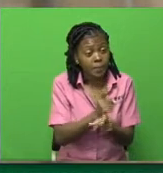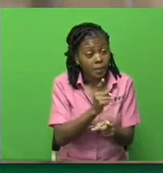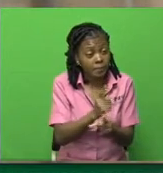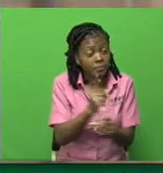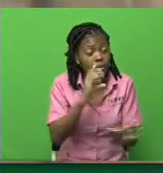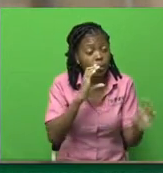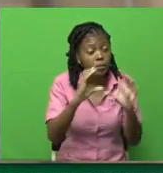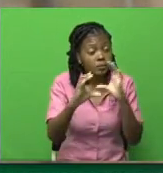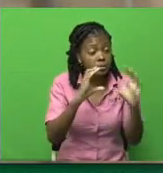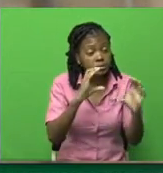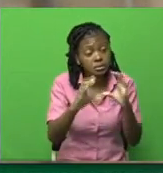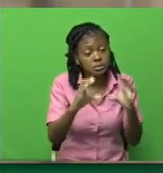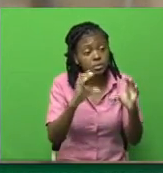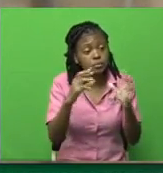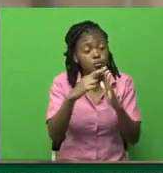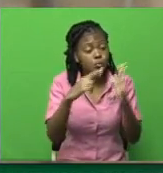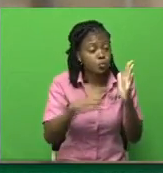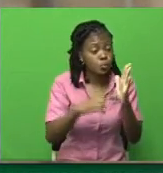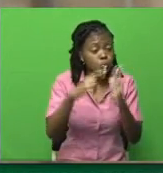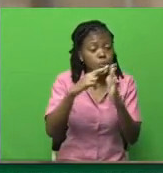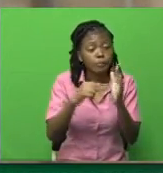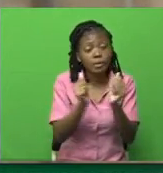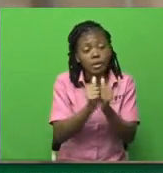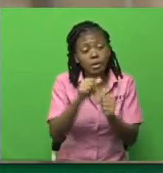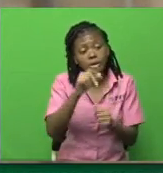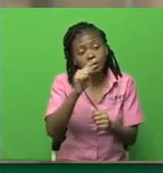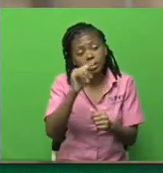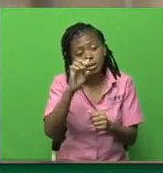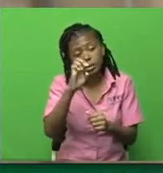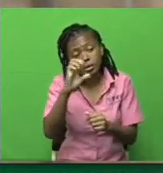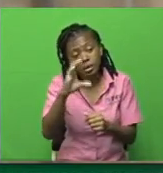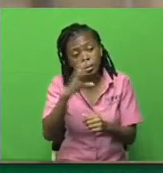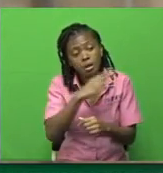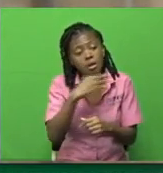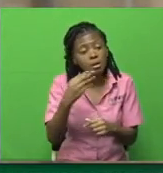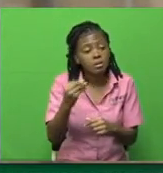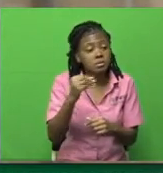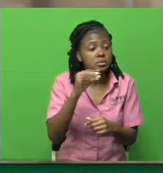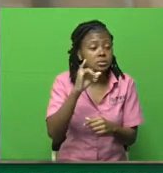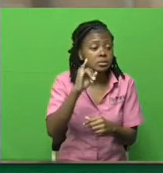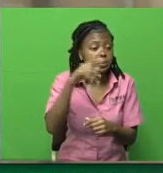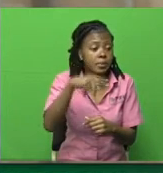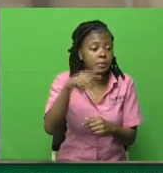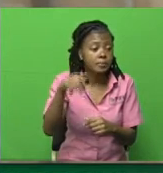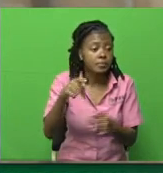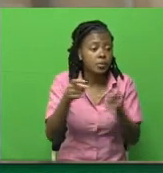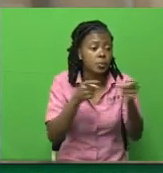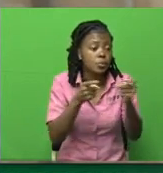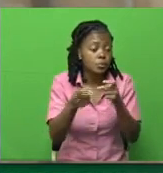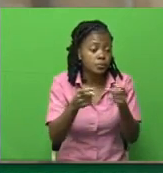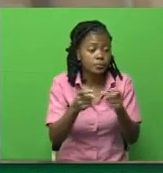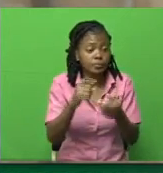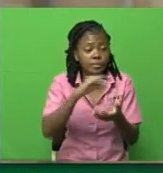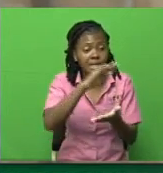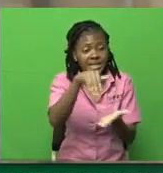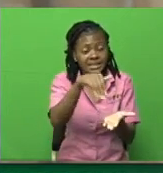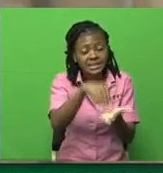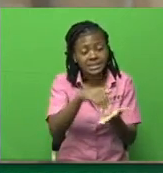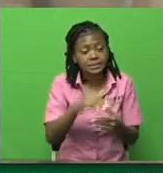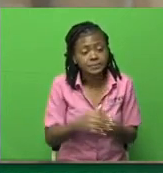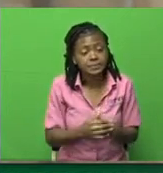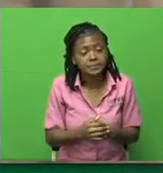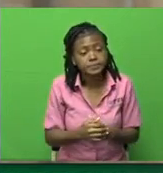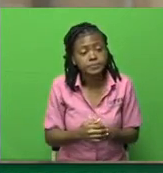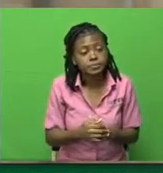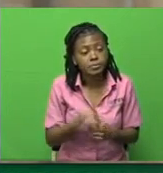between the tntech control center and the ipp's control centers Madam speaker I am happy to report that